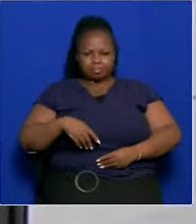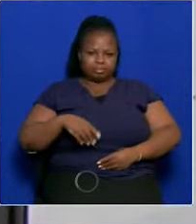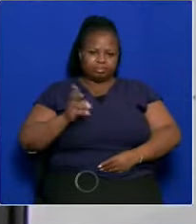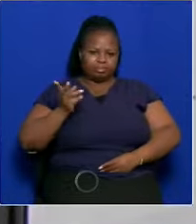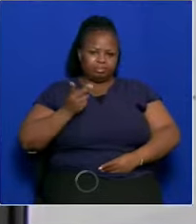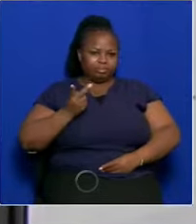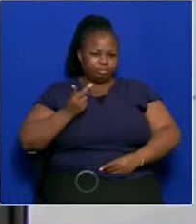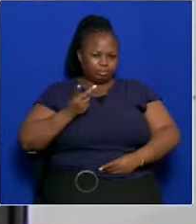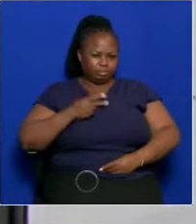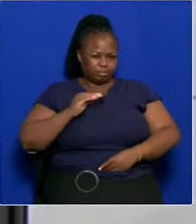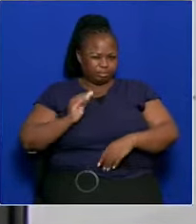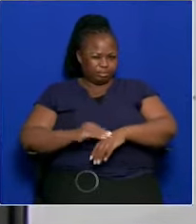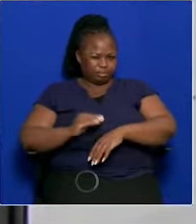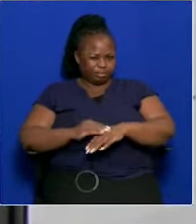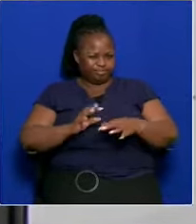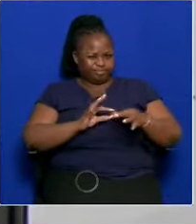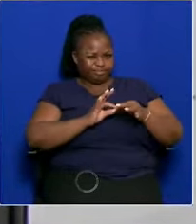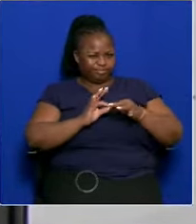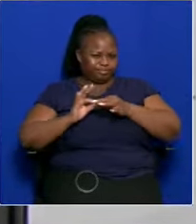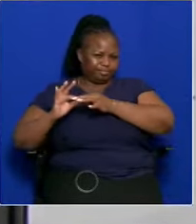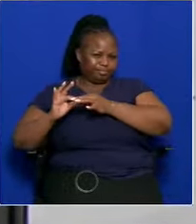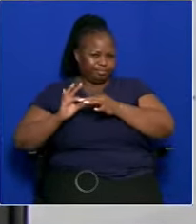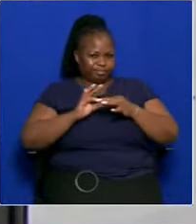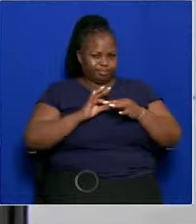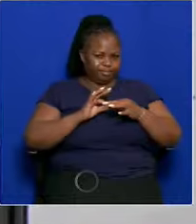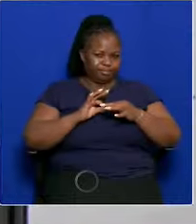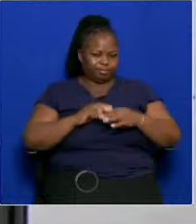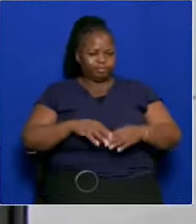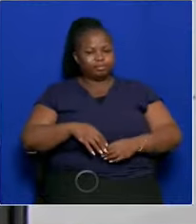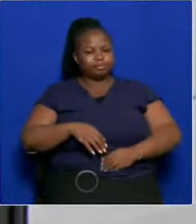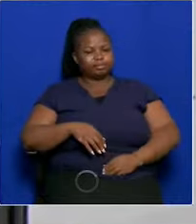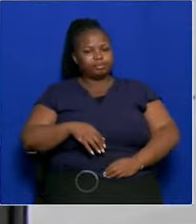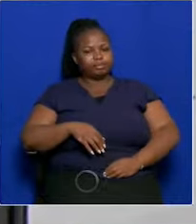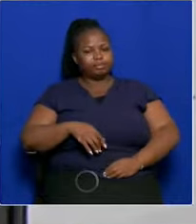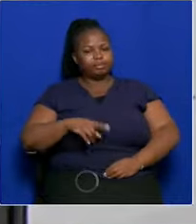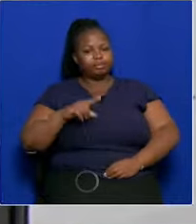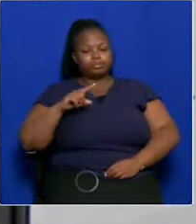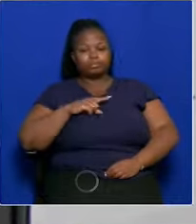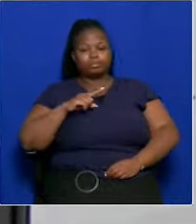problematic relationship where you have branded